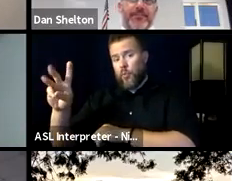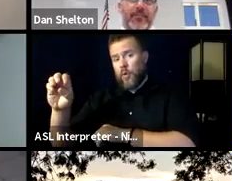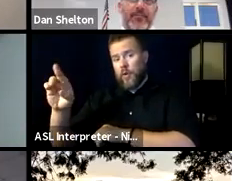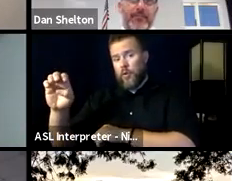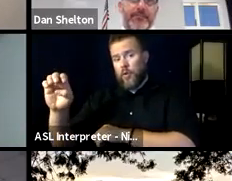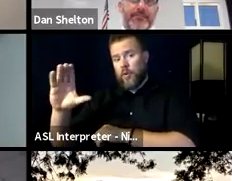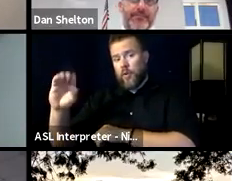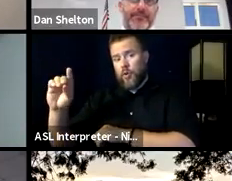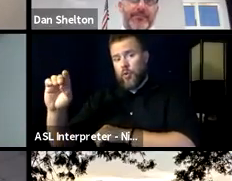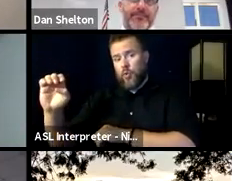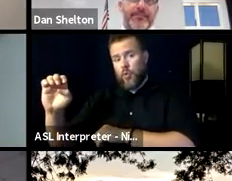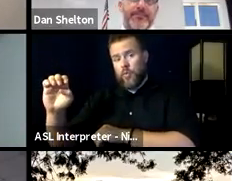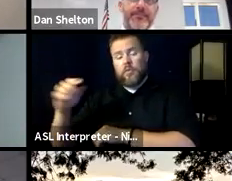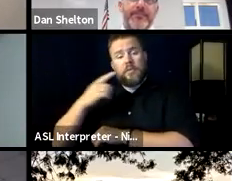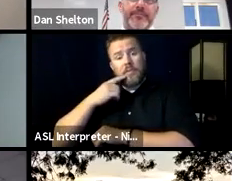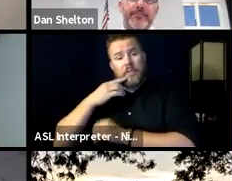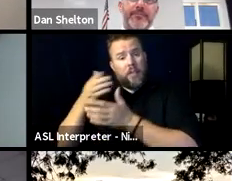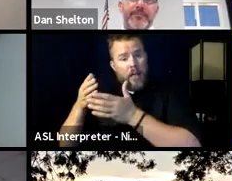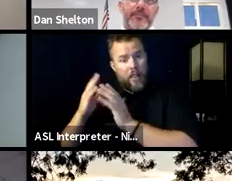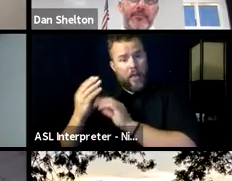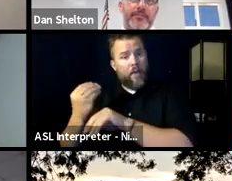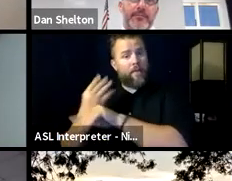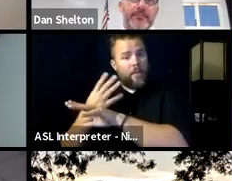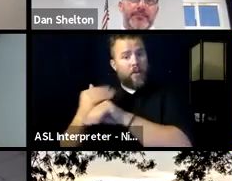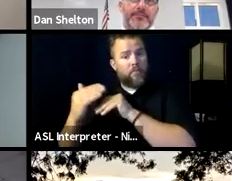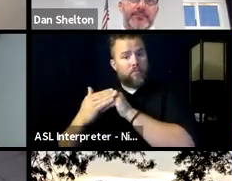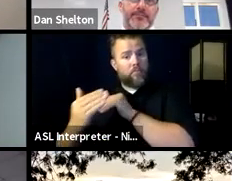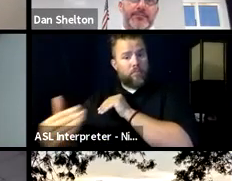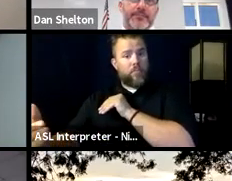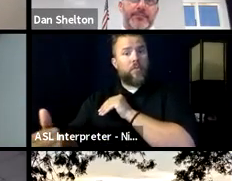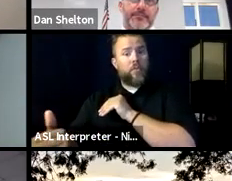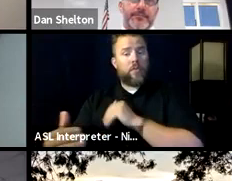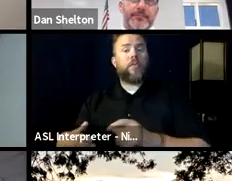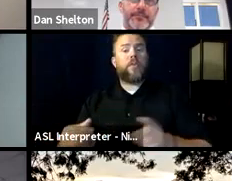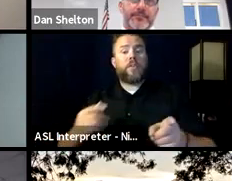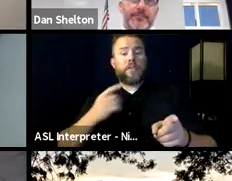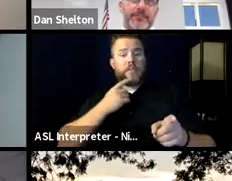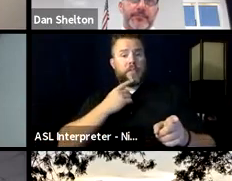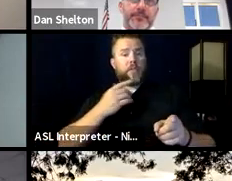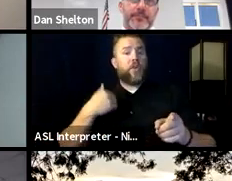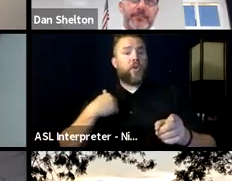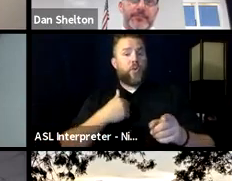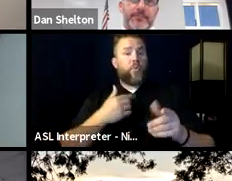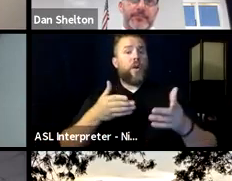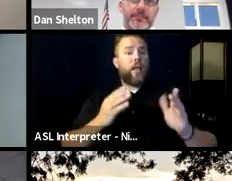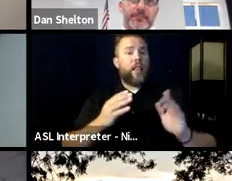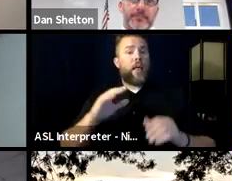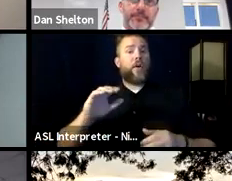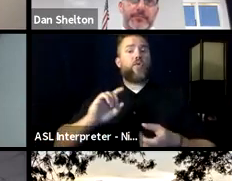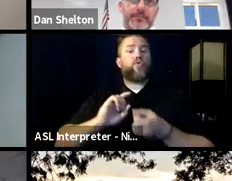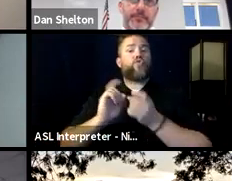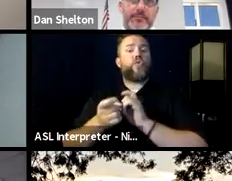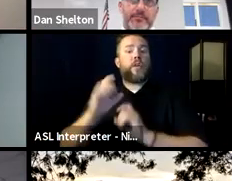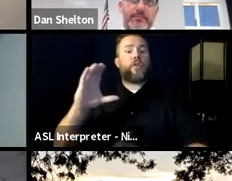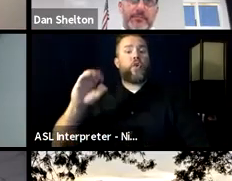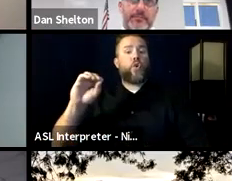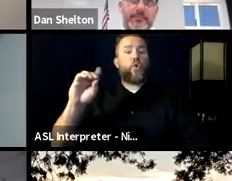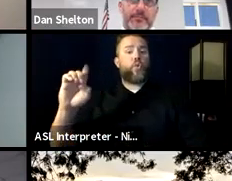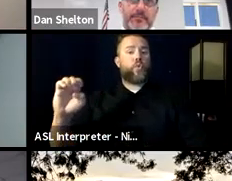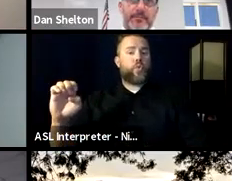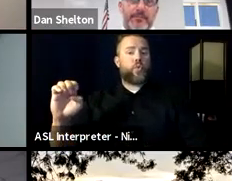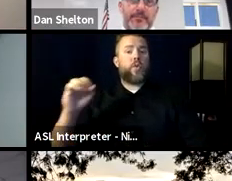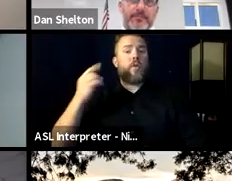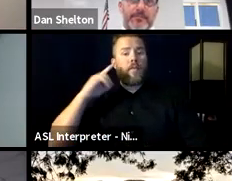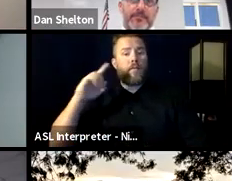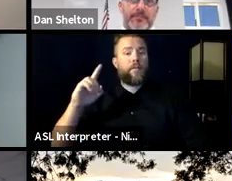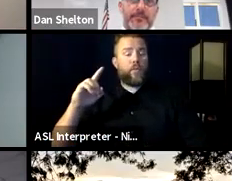resolved that the Christina School District Board of Education requests that the Delaware General Assembly change the Delaware code to allow participation in